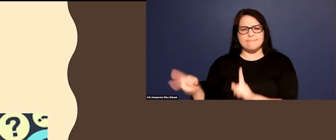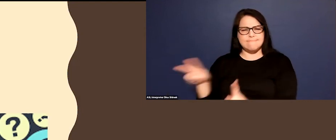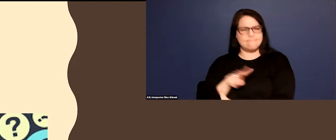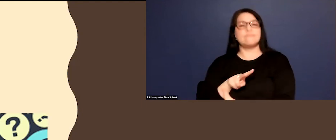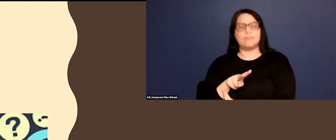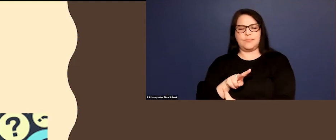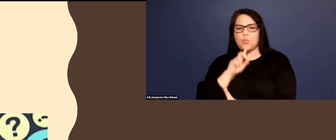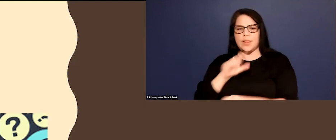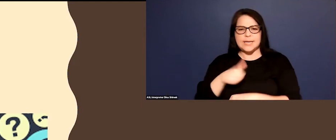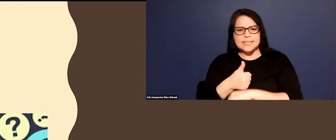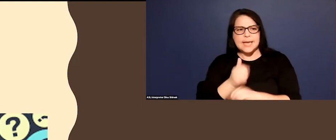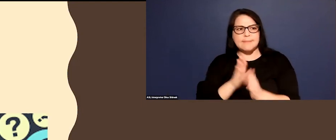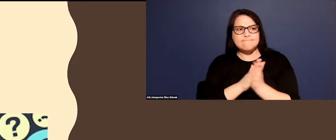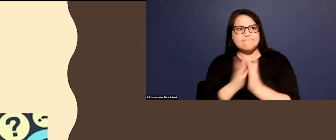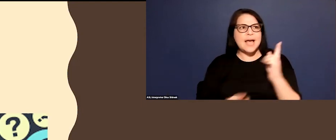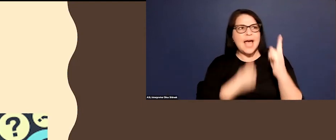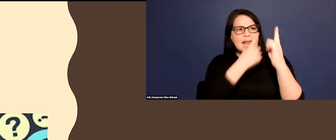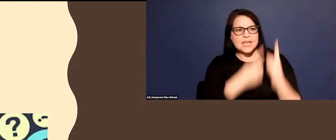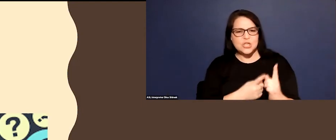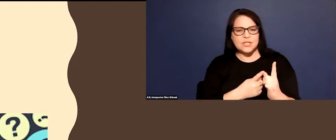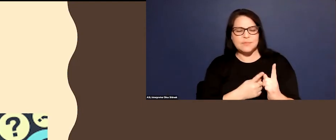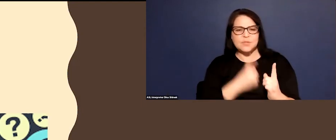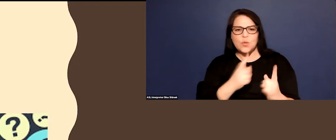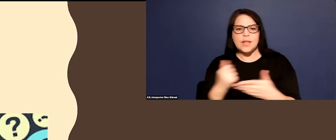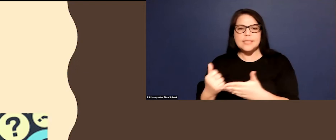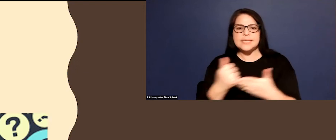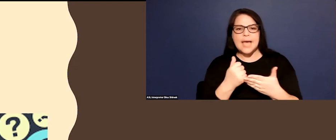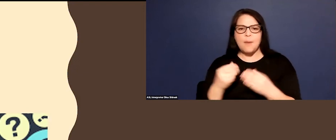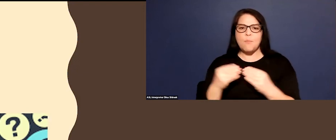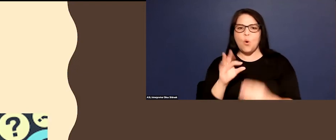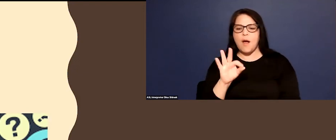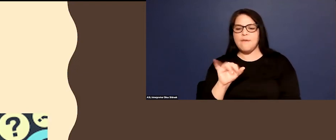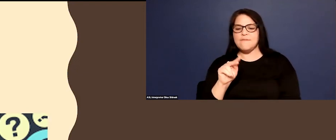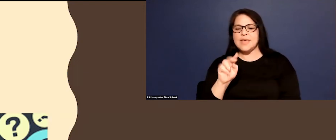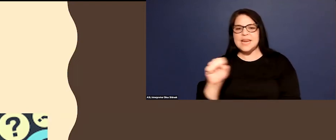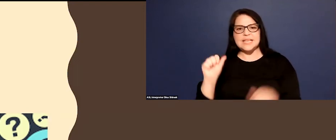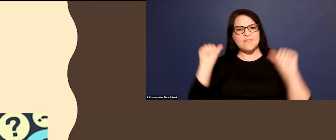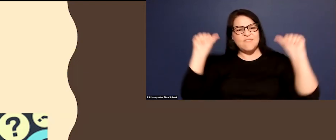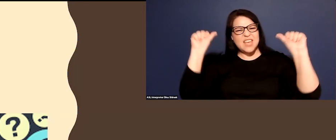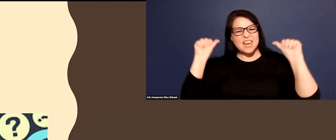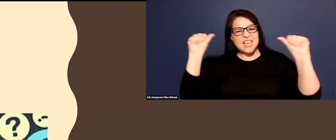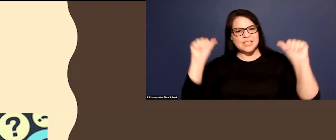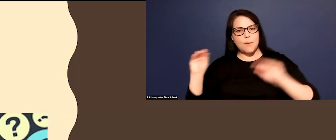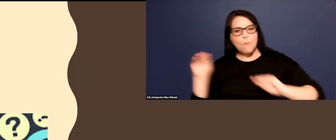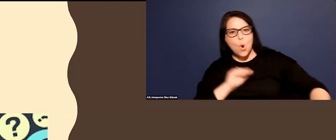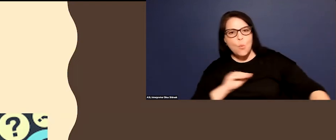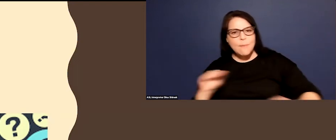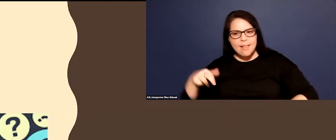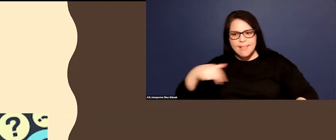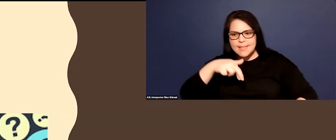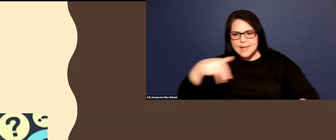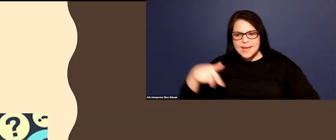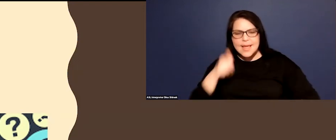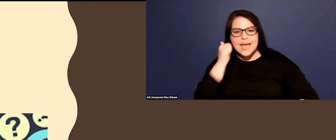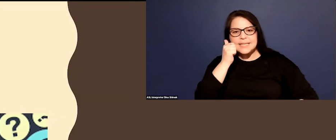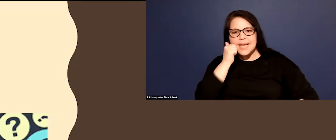Initiatives were created to restore fitness, mobility, and daily living